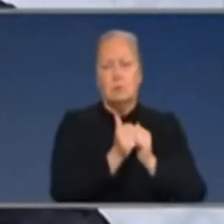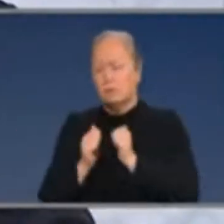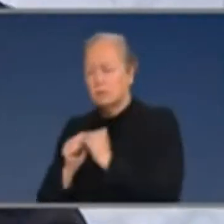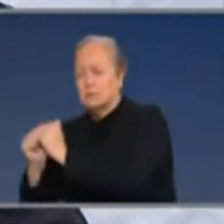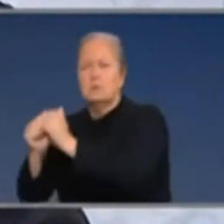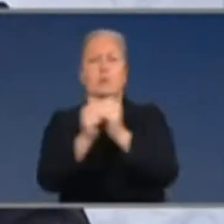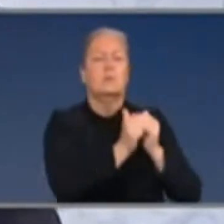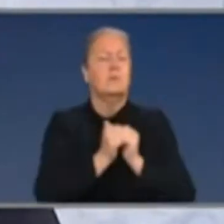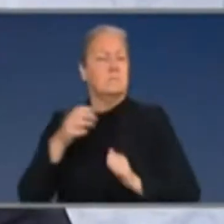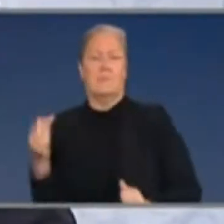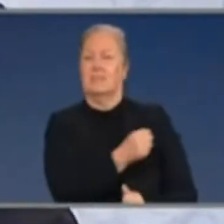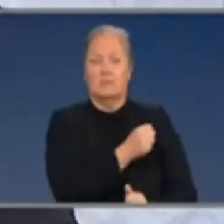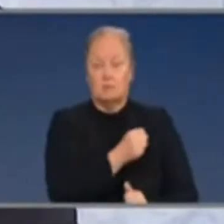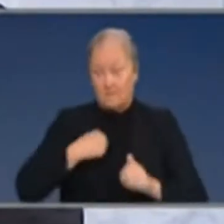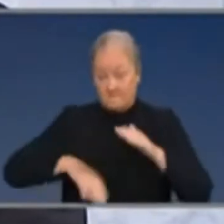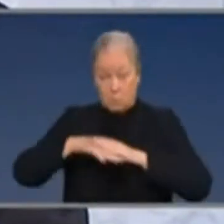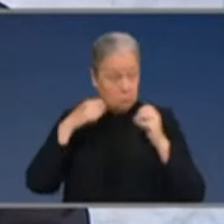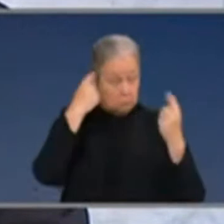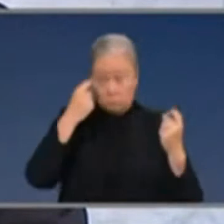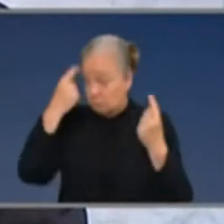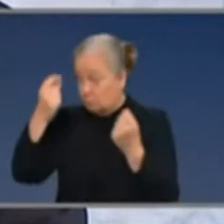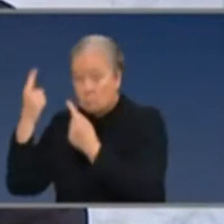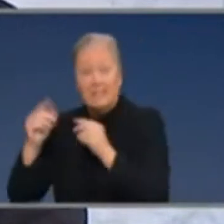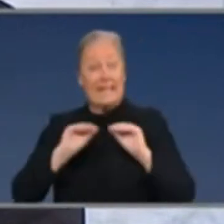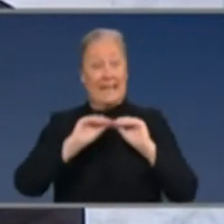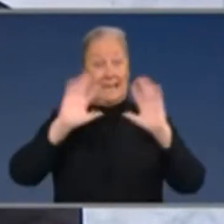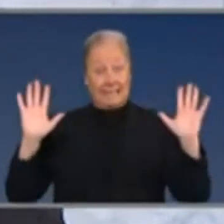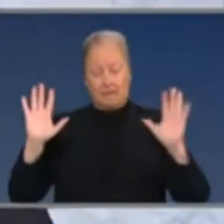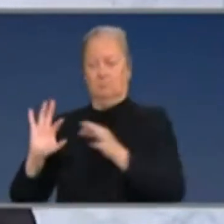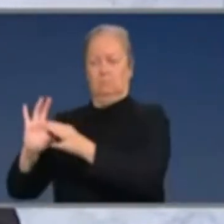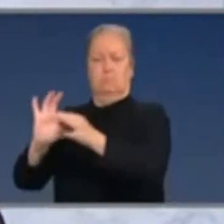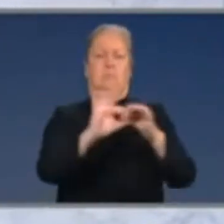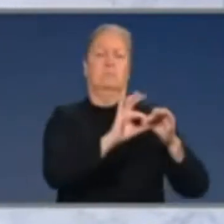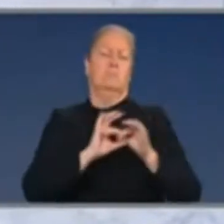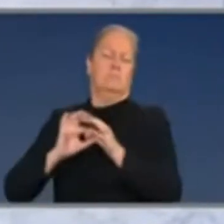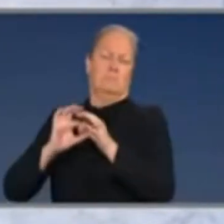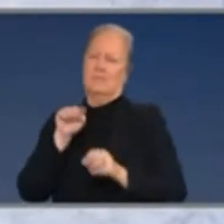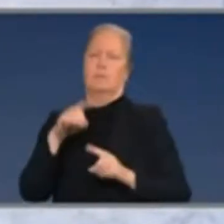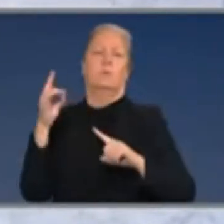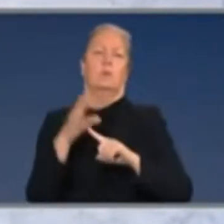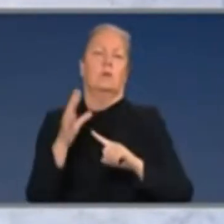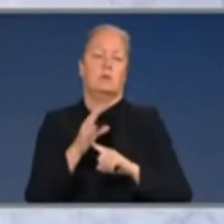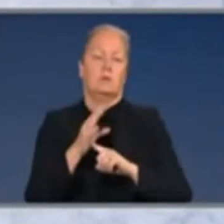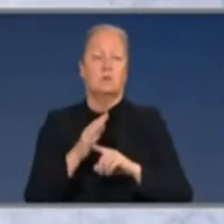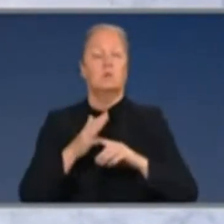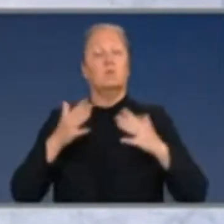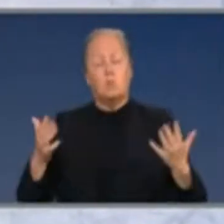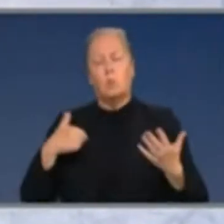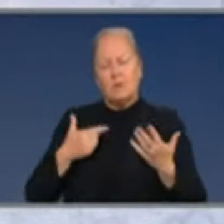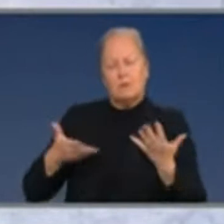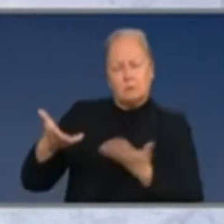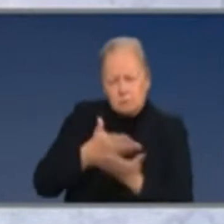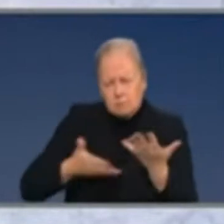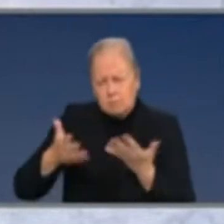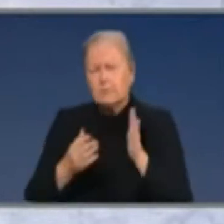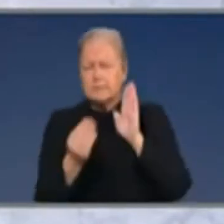understanding what these lines of effort are to achieve this unity of effort. And so we set about achieving a partnership and